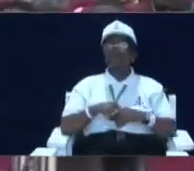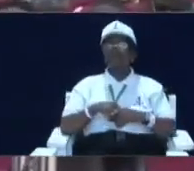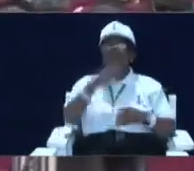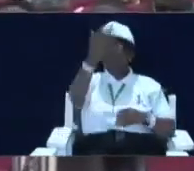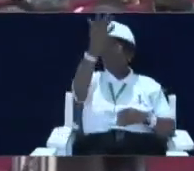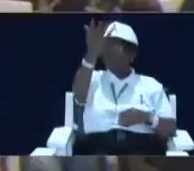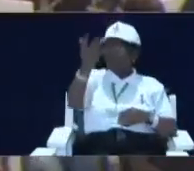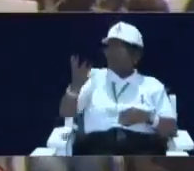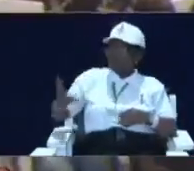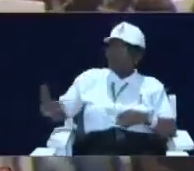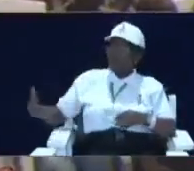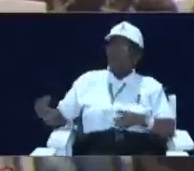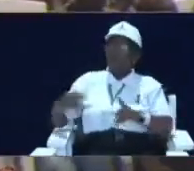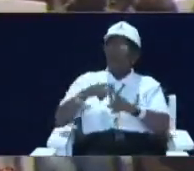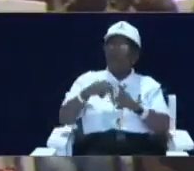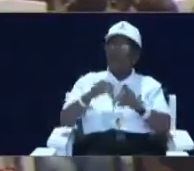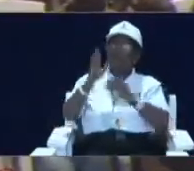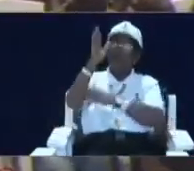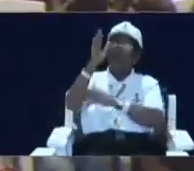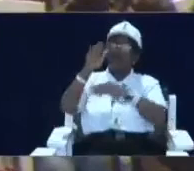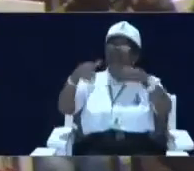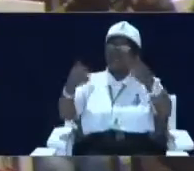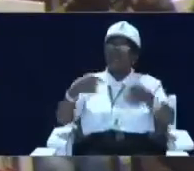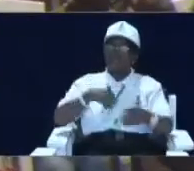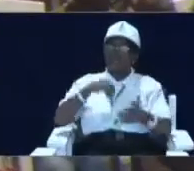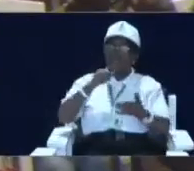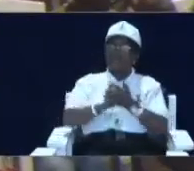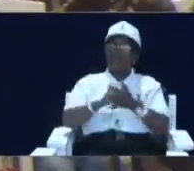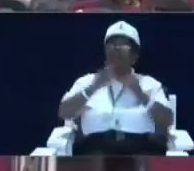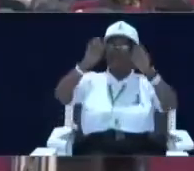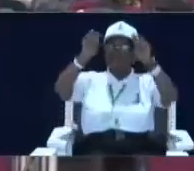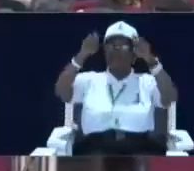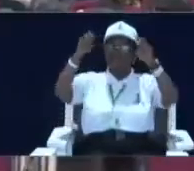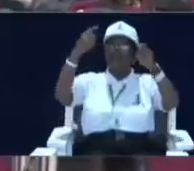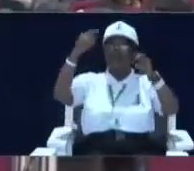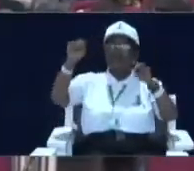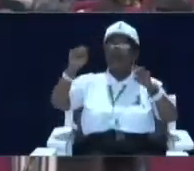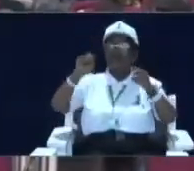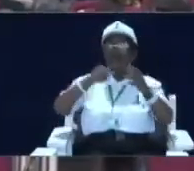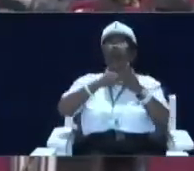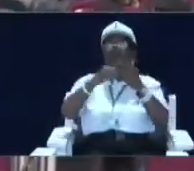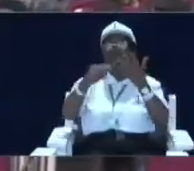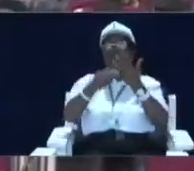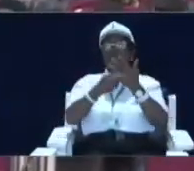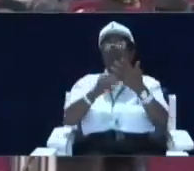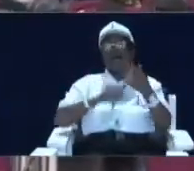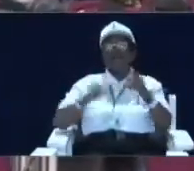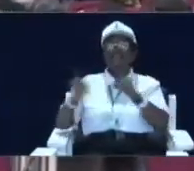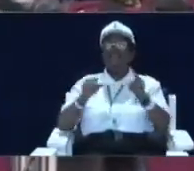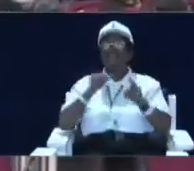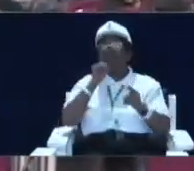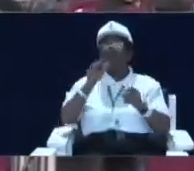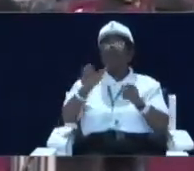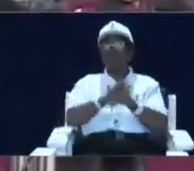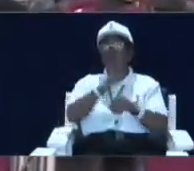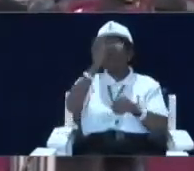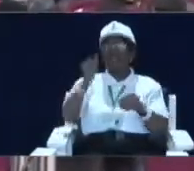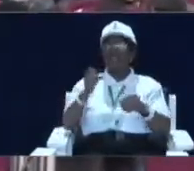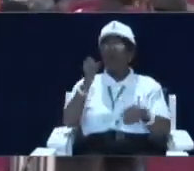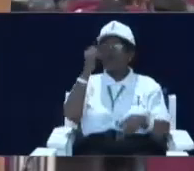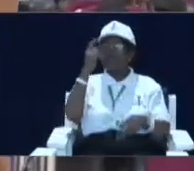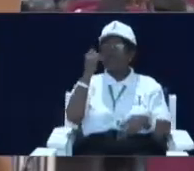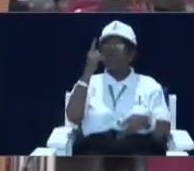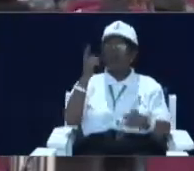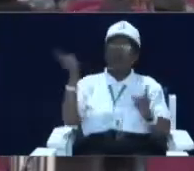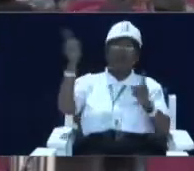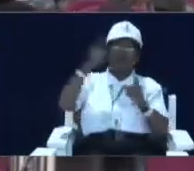When God gave me that theme for November, I didn't fully understand until he